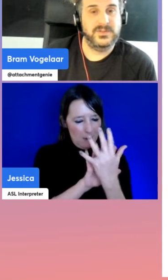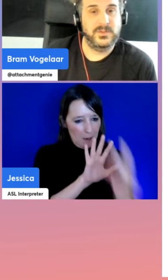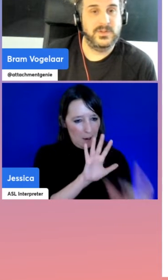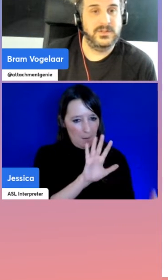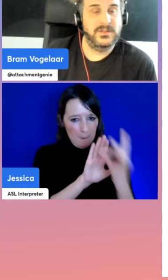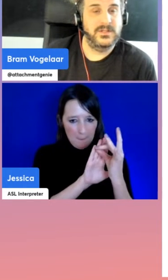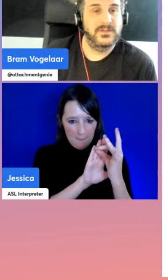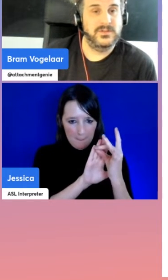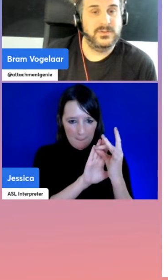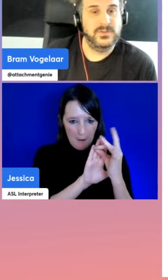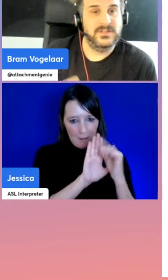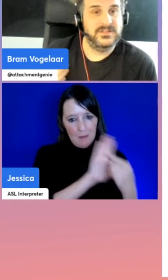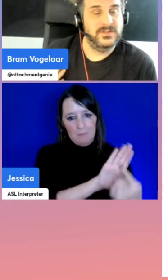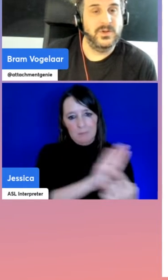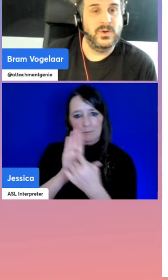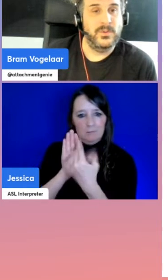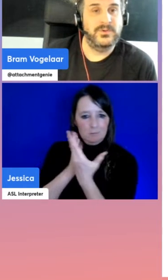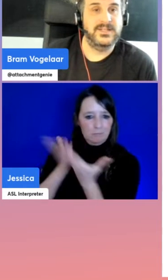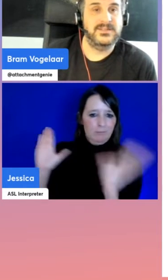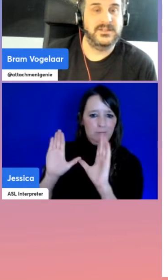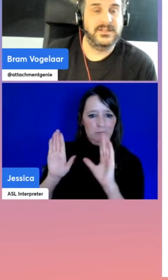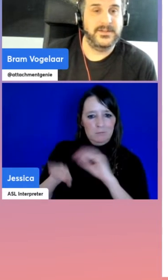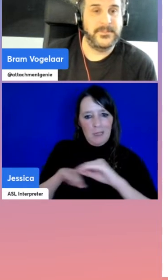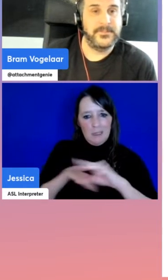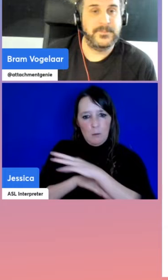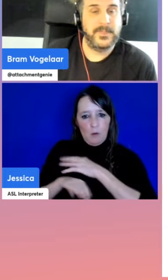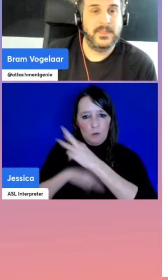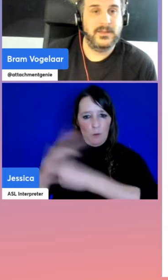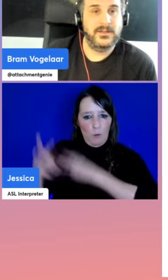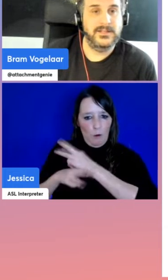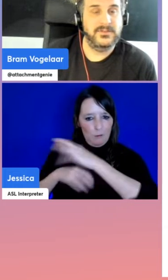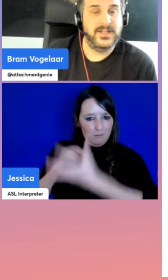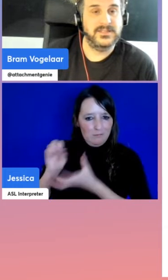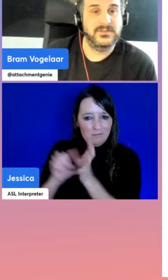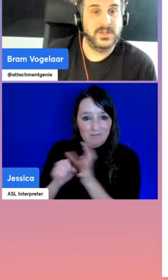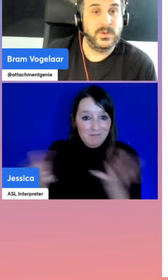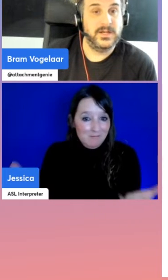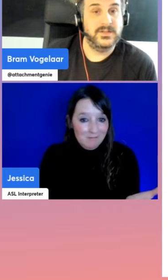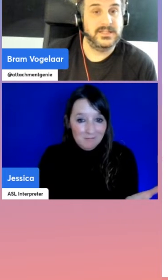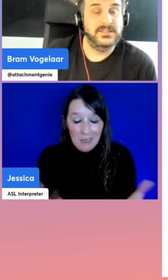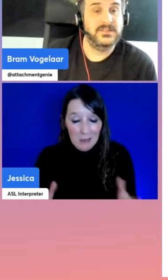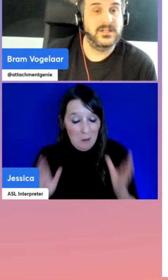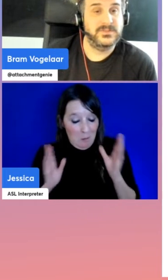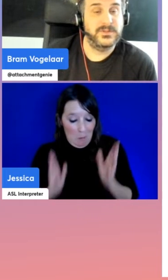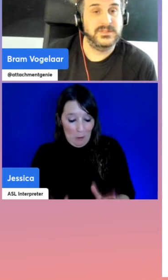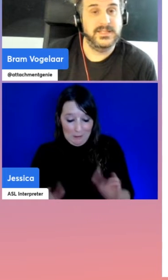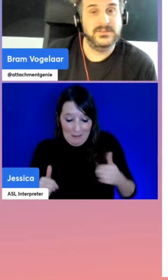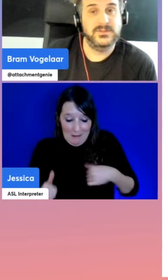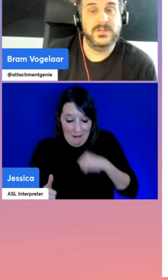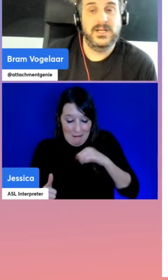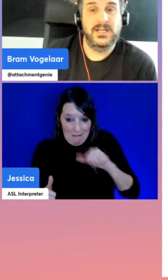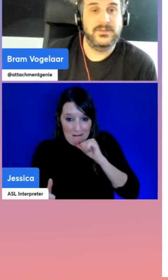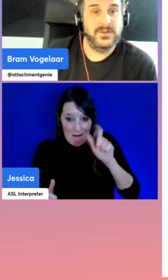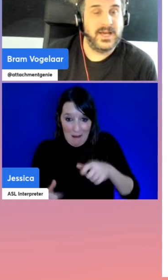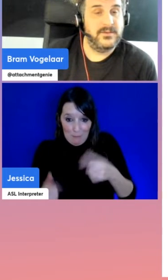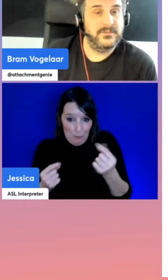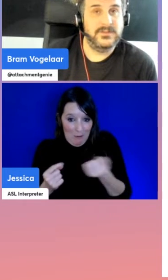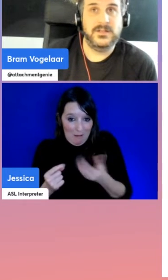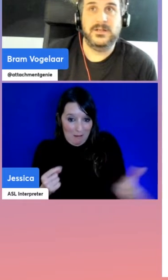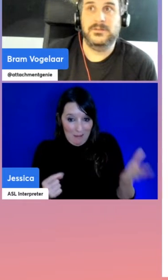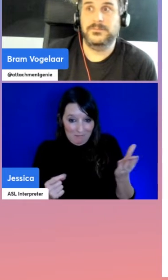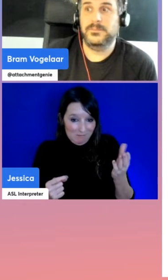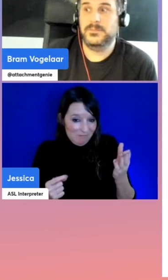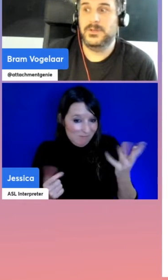be exposed to the world. So there's no operator intervention required to actually start exposing things. So if you